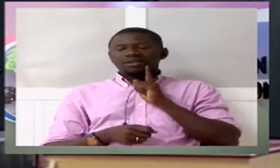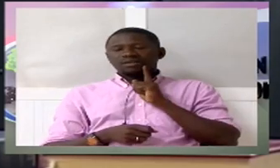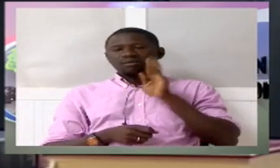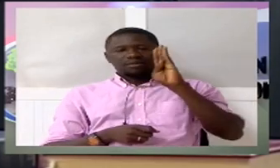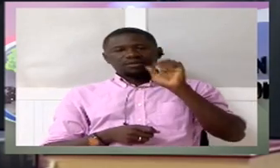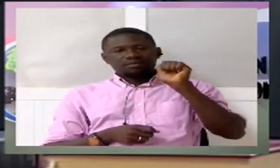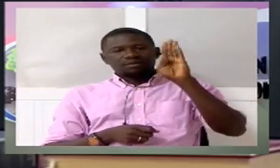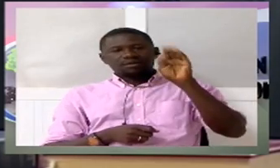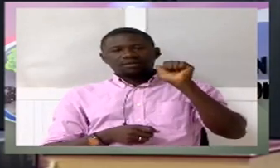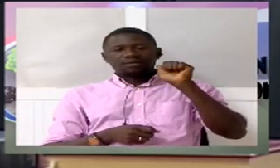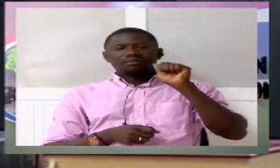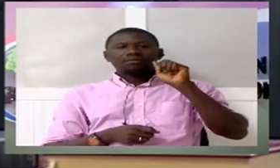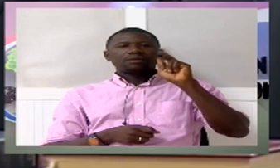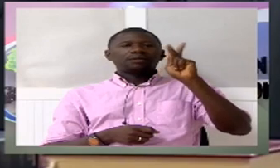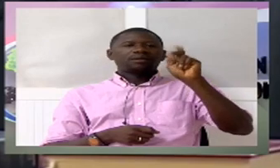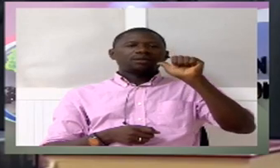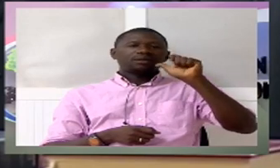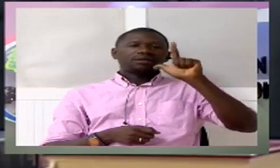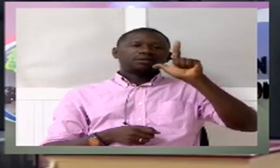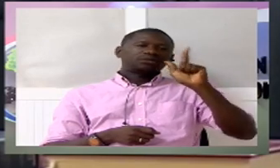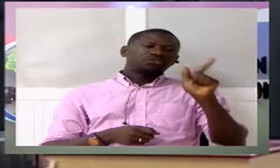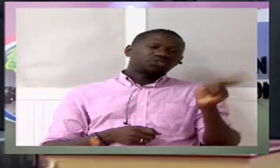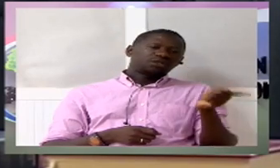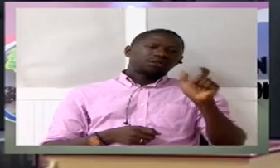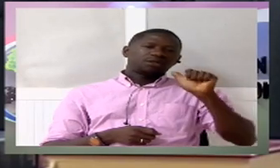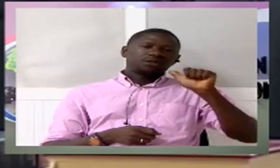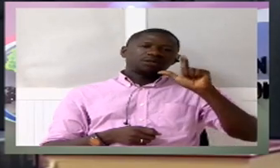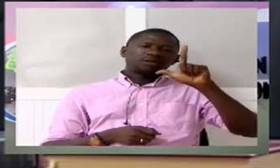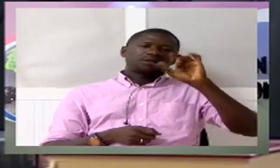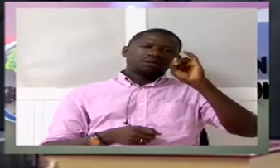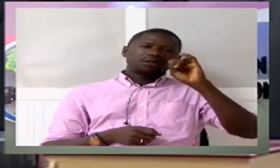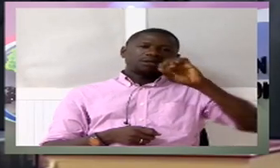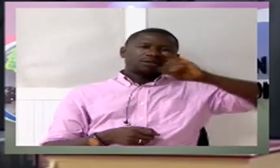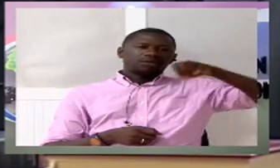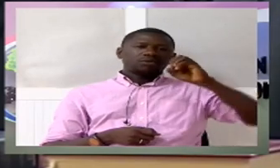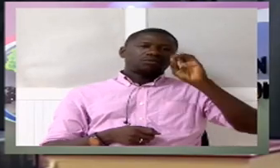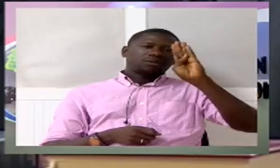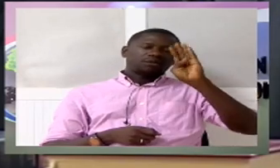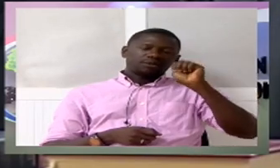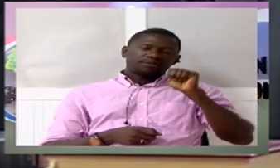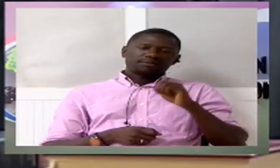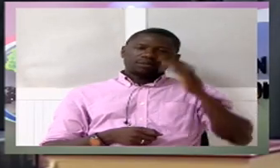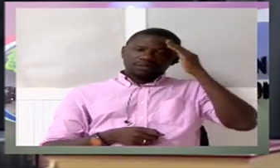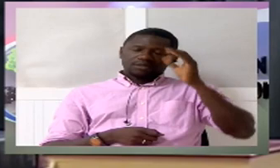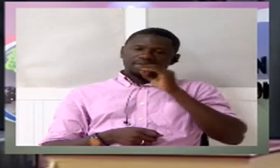father, Baba Kajali Job. Thank you very much. Allah baraka baake.